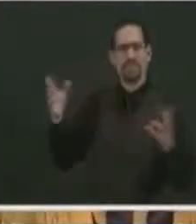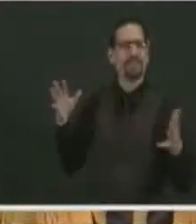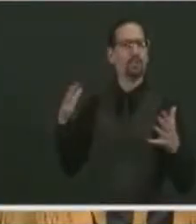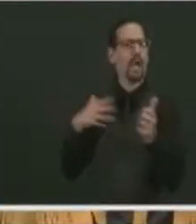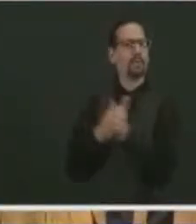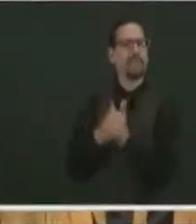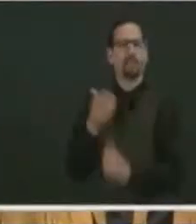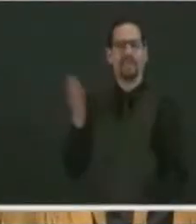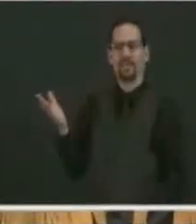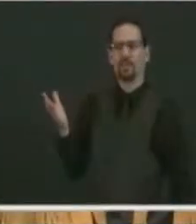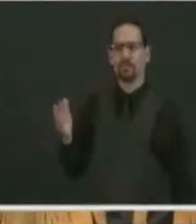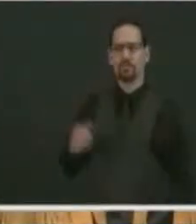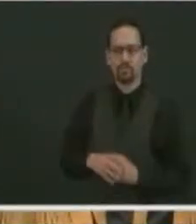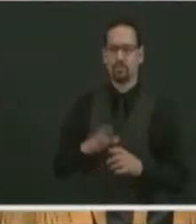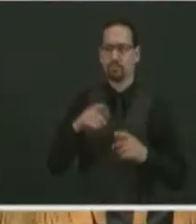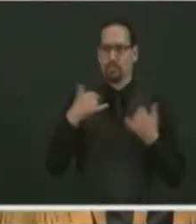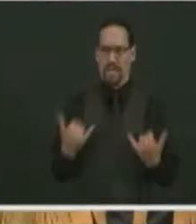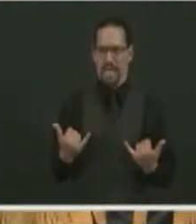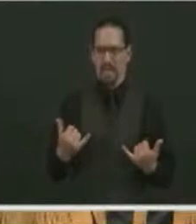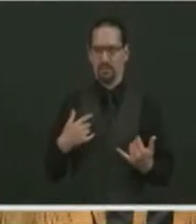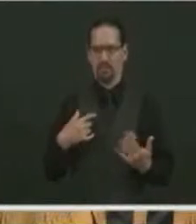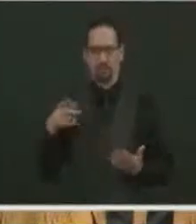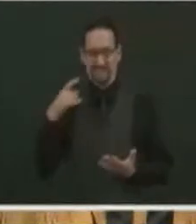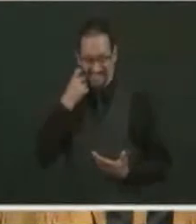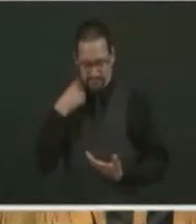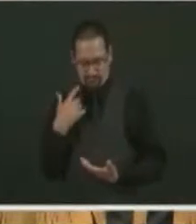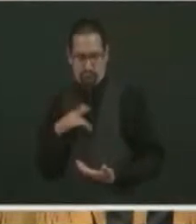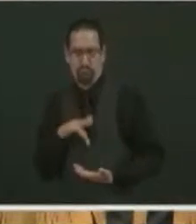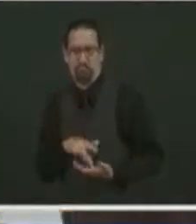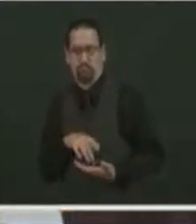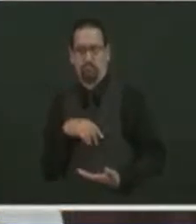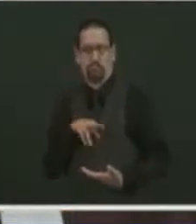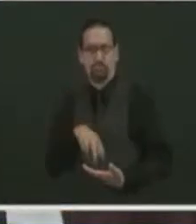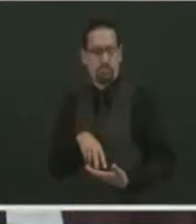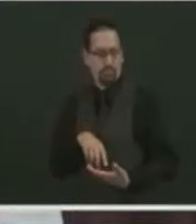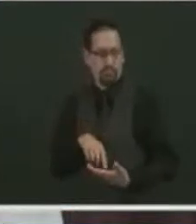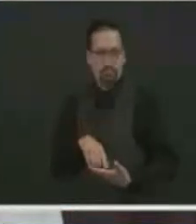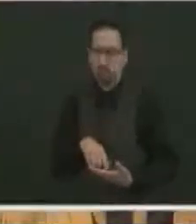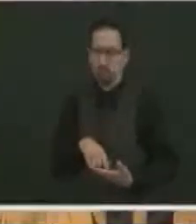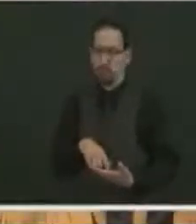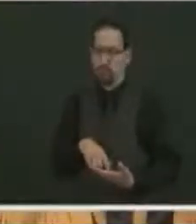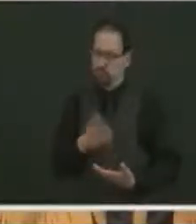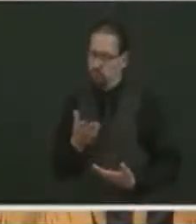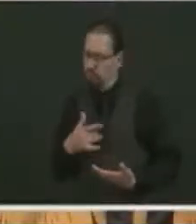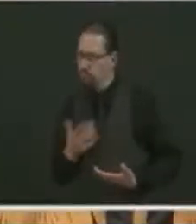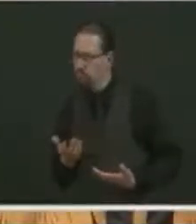was something in particular that had been changed since this morning. Yeah. You want to answer?